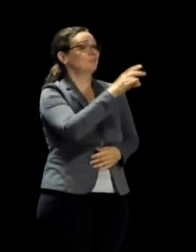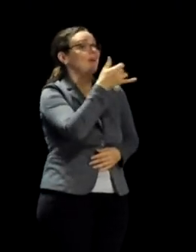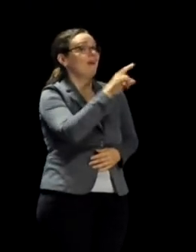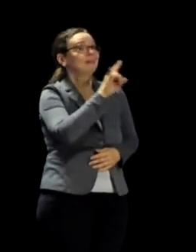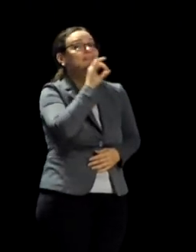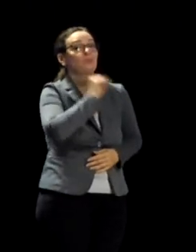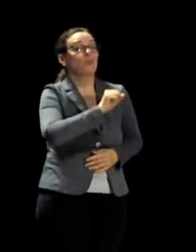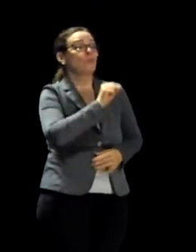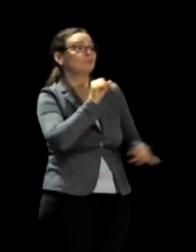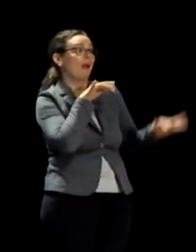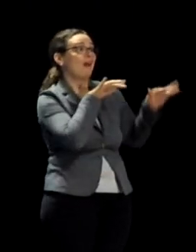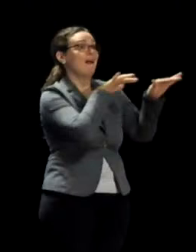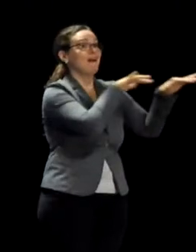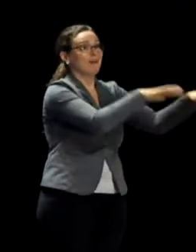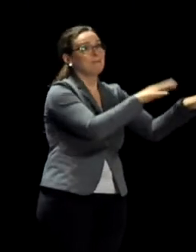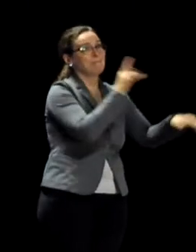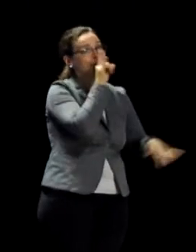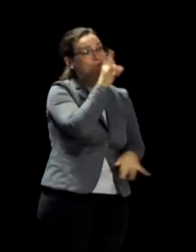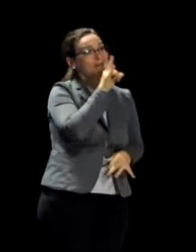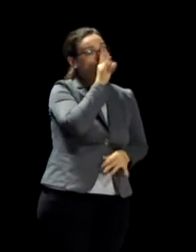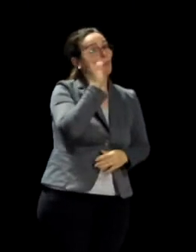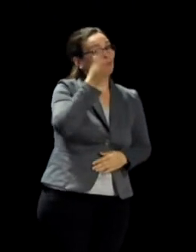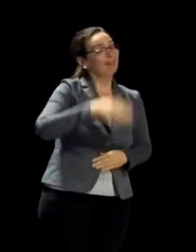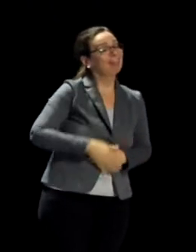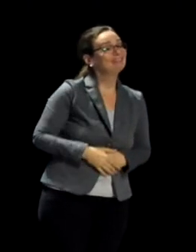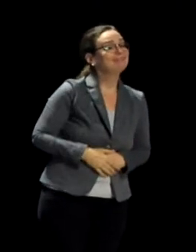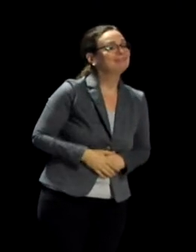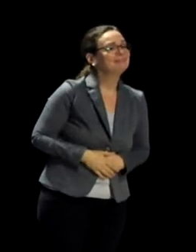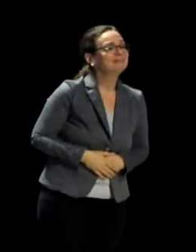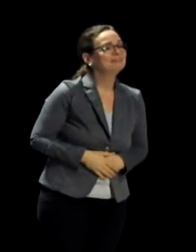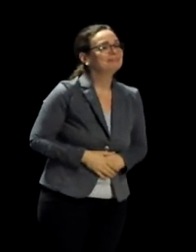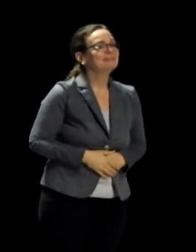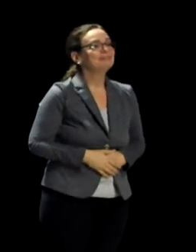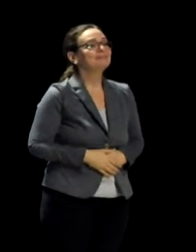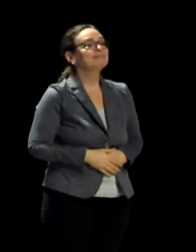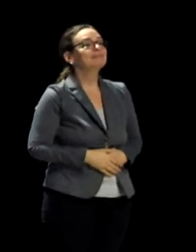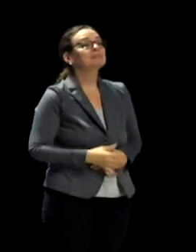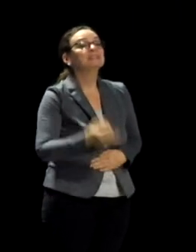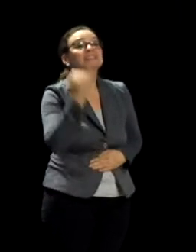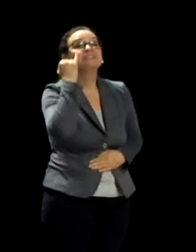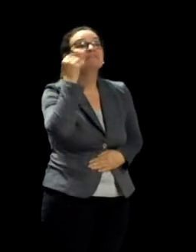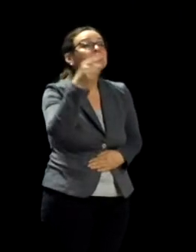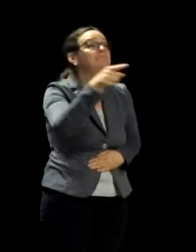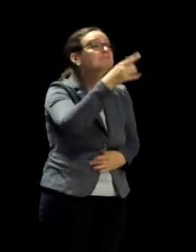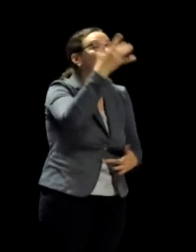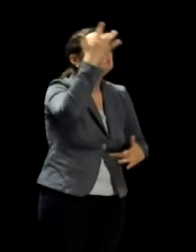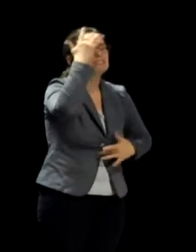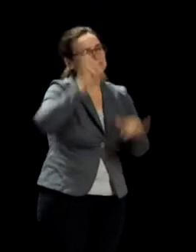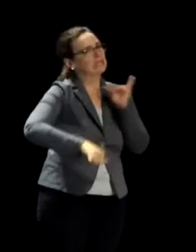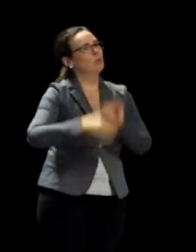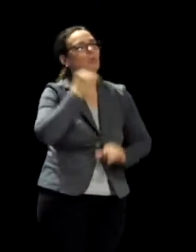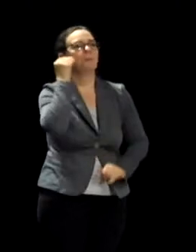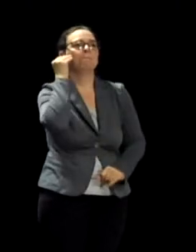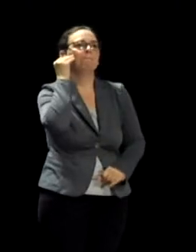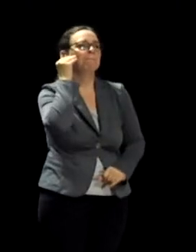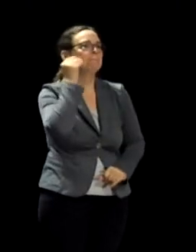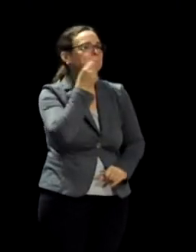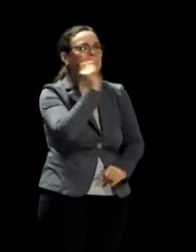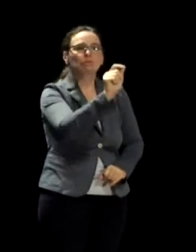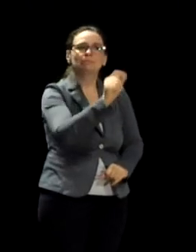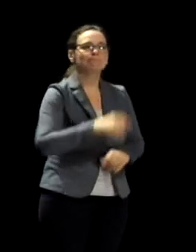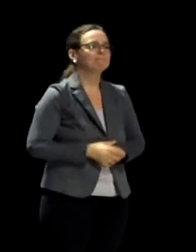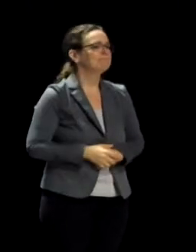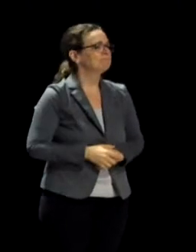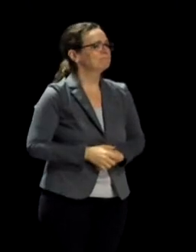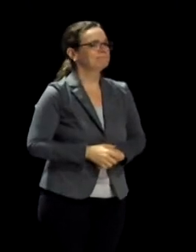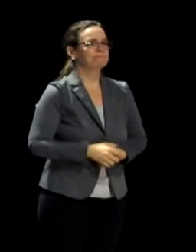to the mall and utilize the businesses. And a reminder, too, other counties are having real problems